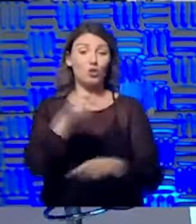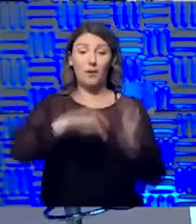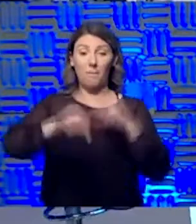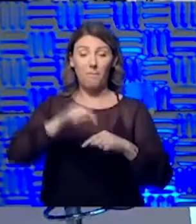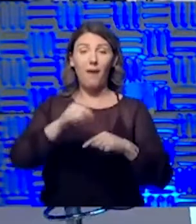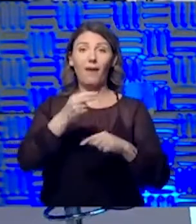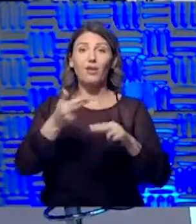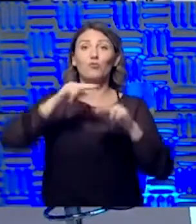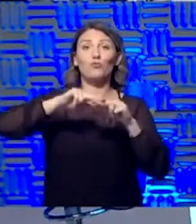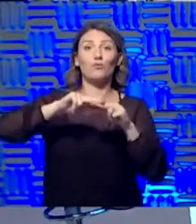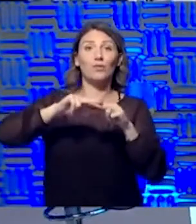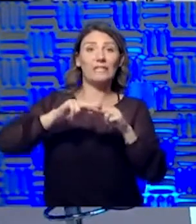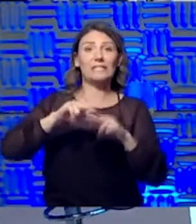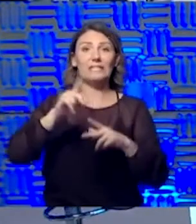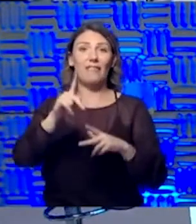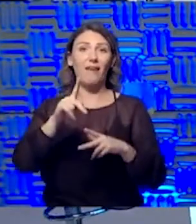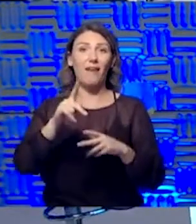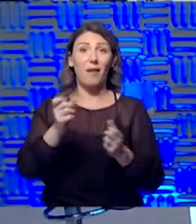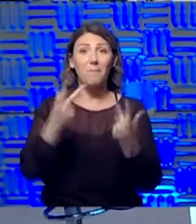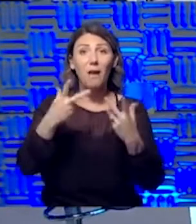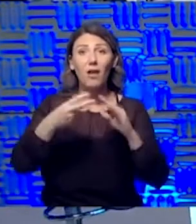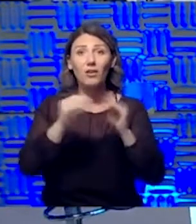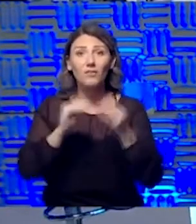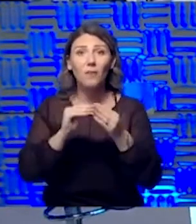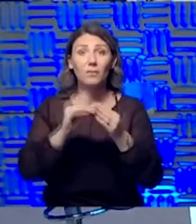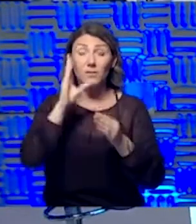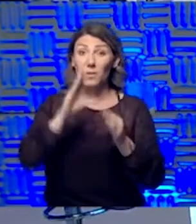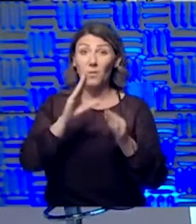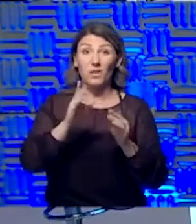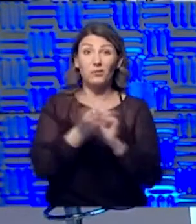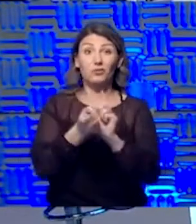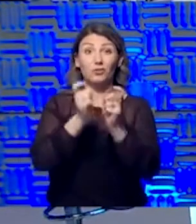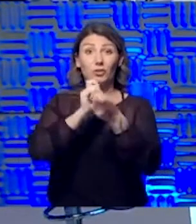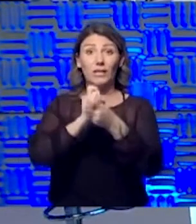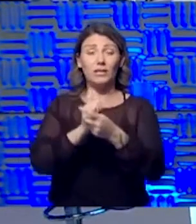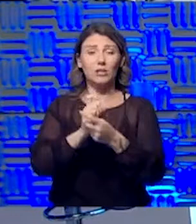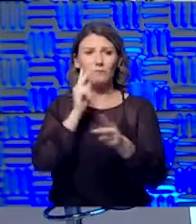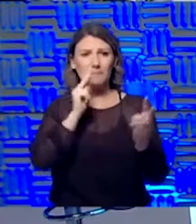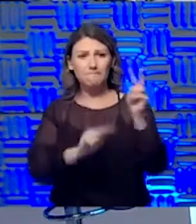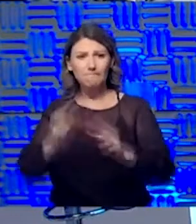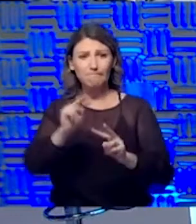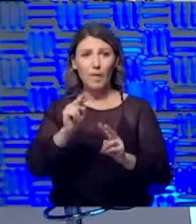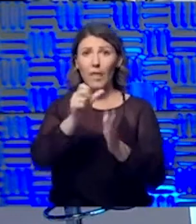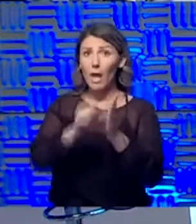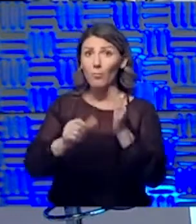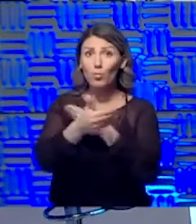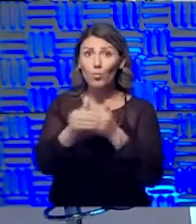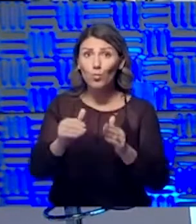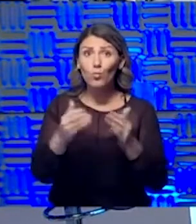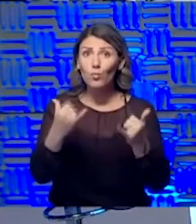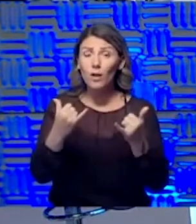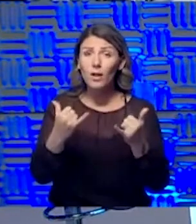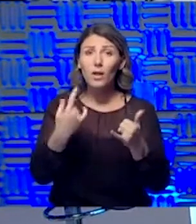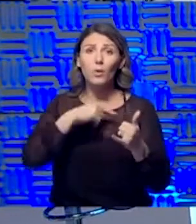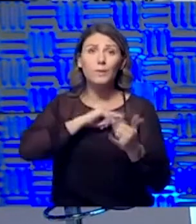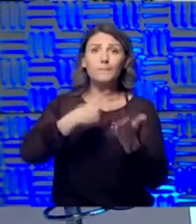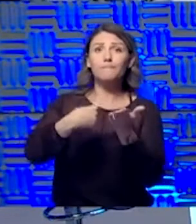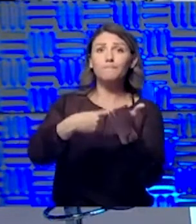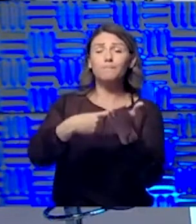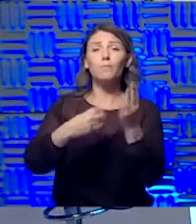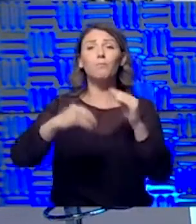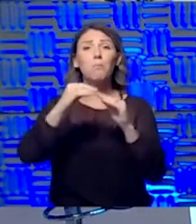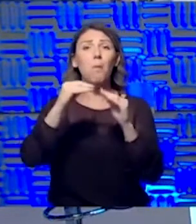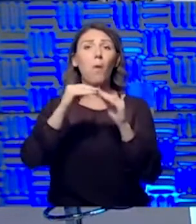bit, it's really just kind of dipping the toe in the water. If you look at our operating rooms, we're talking about doing cases